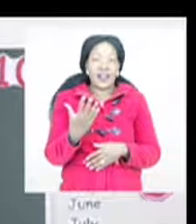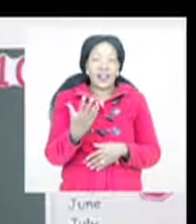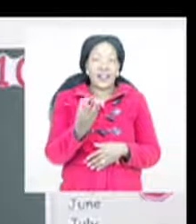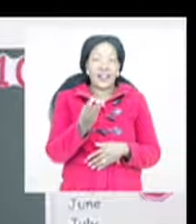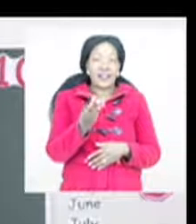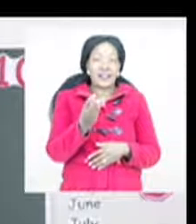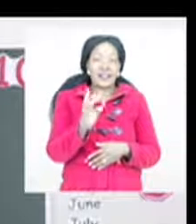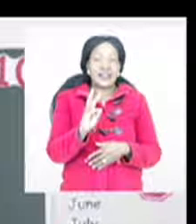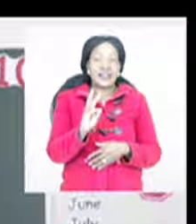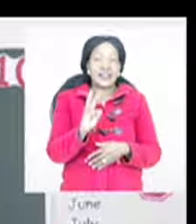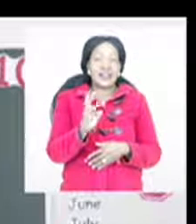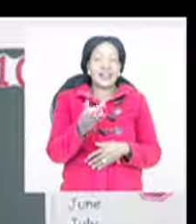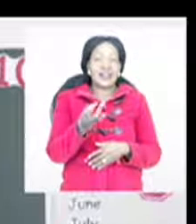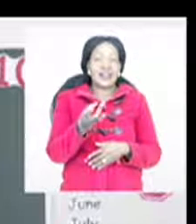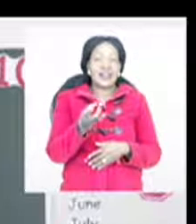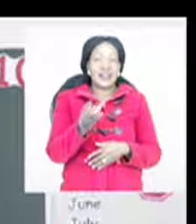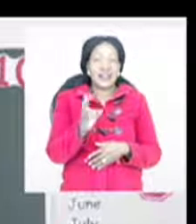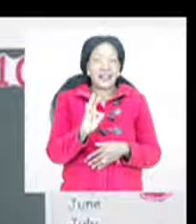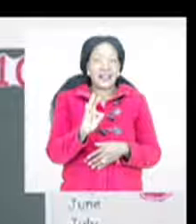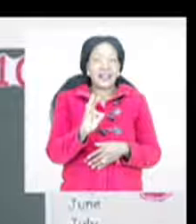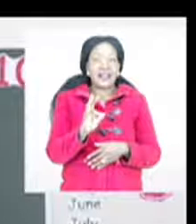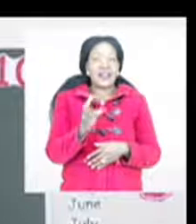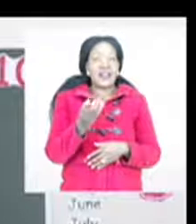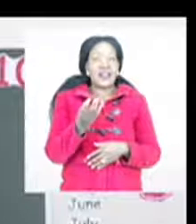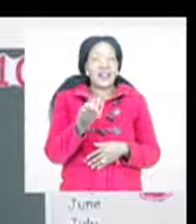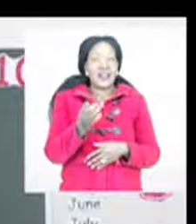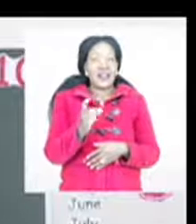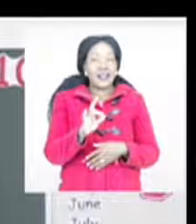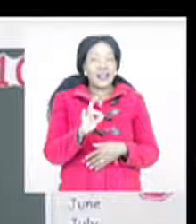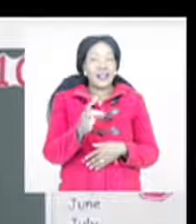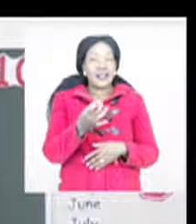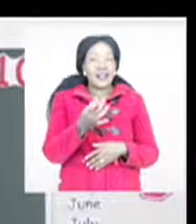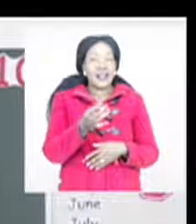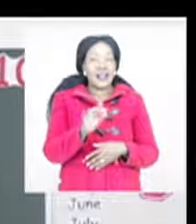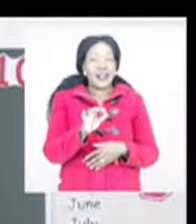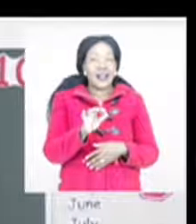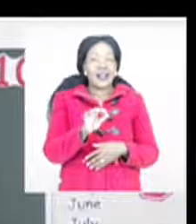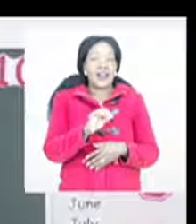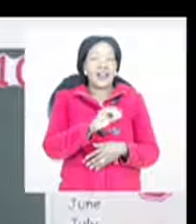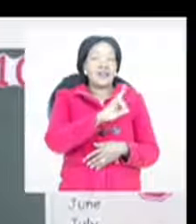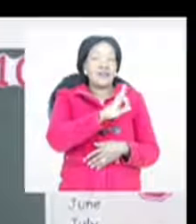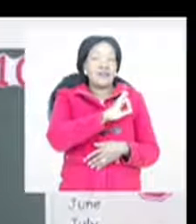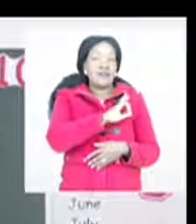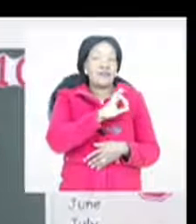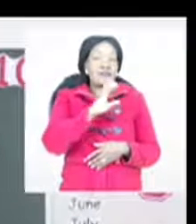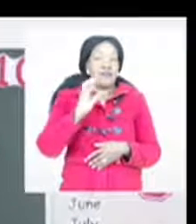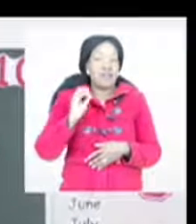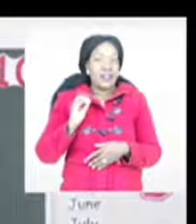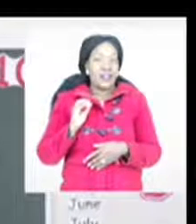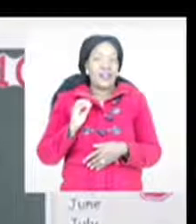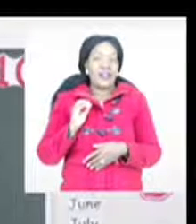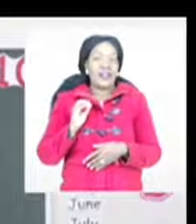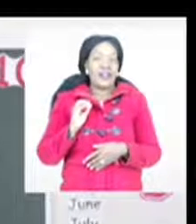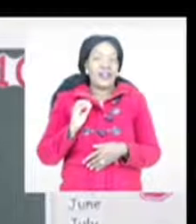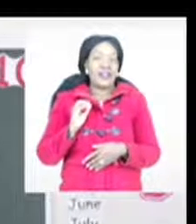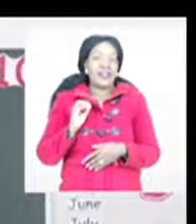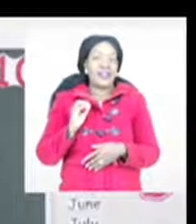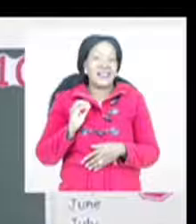5, 6, 7, 8, 9, 10.